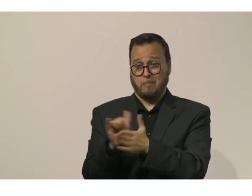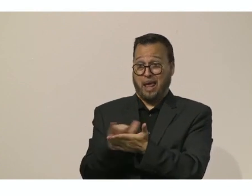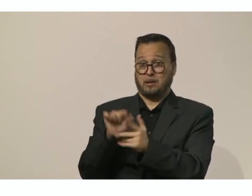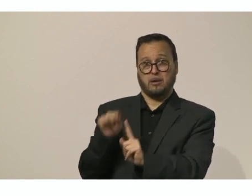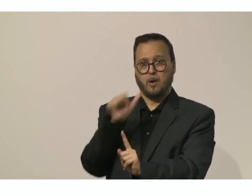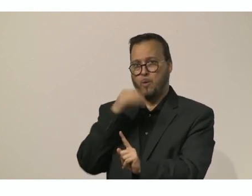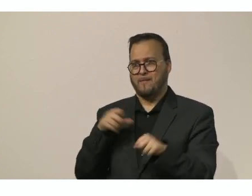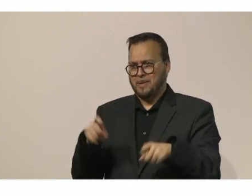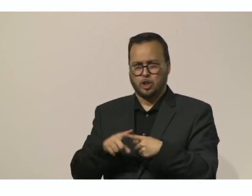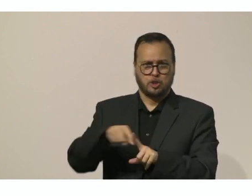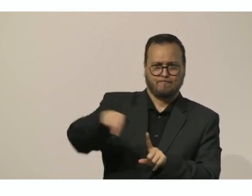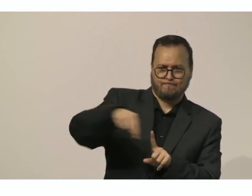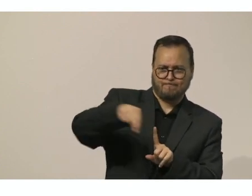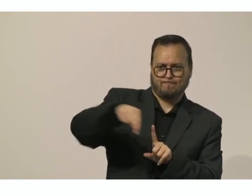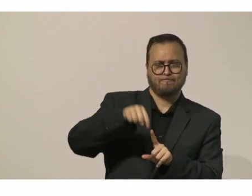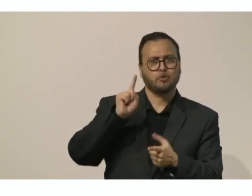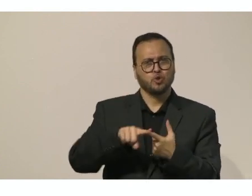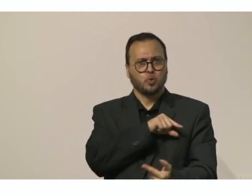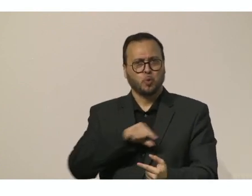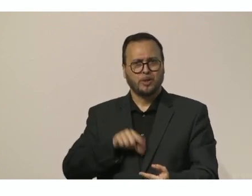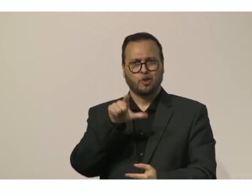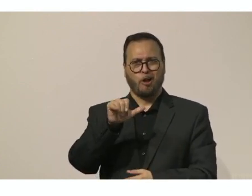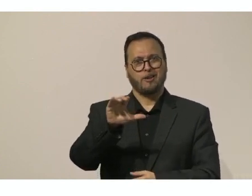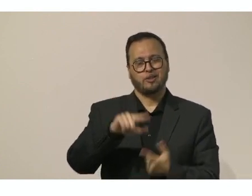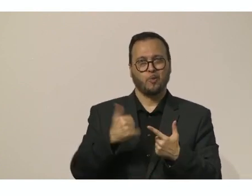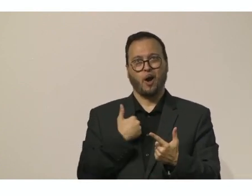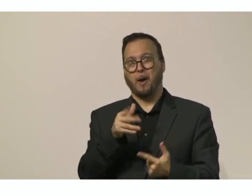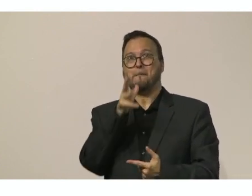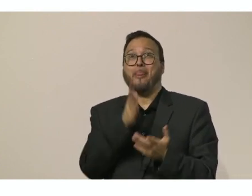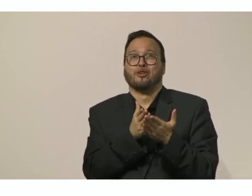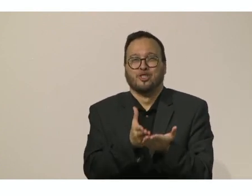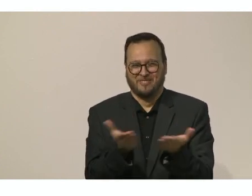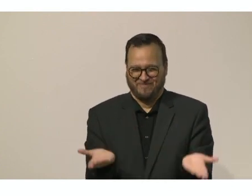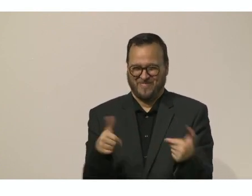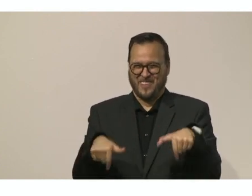to travel back to Long Island City to our mothership at the campus here.